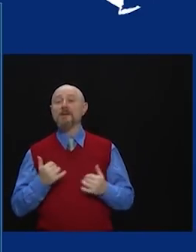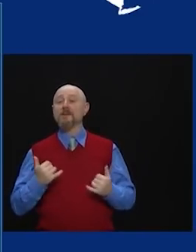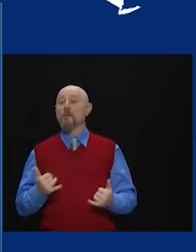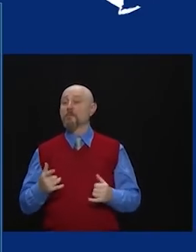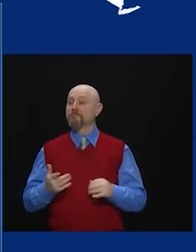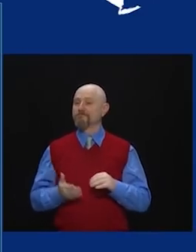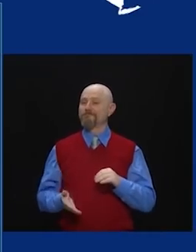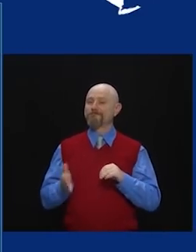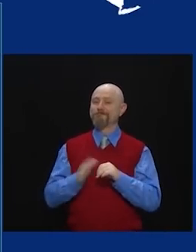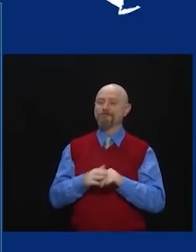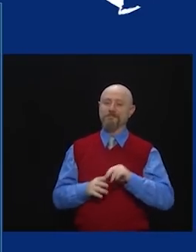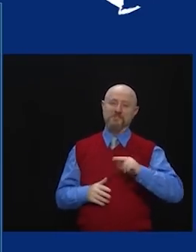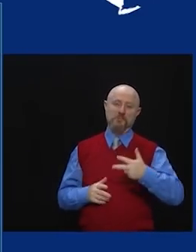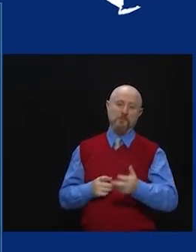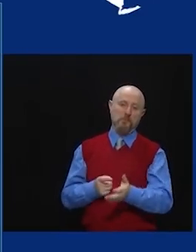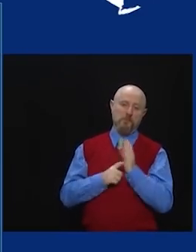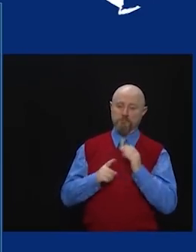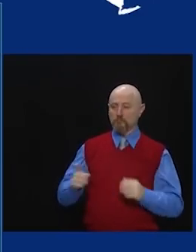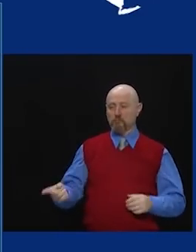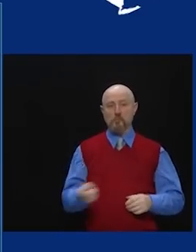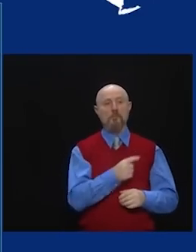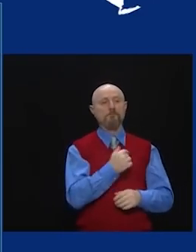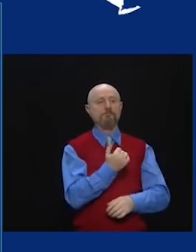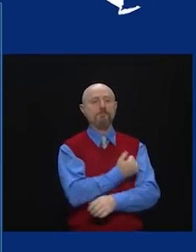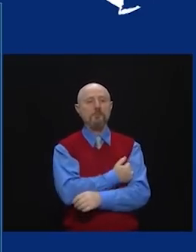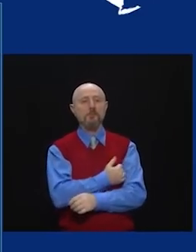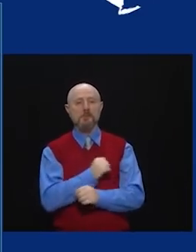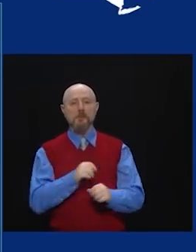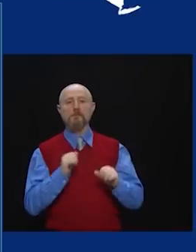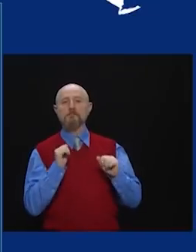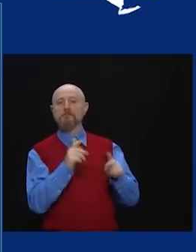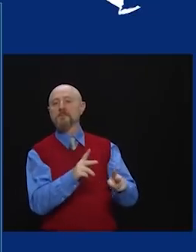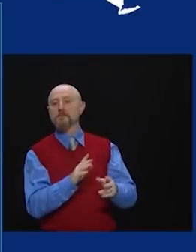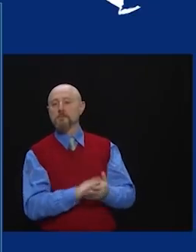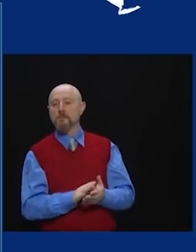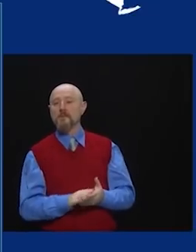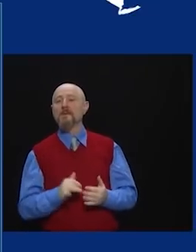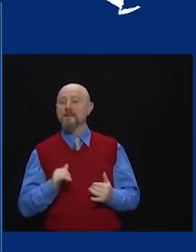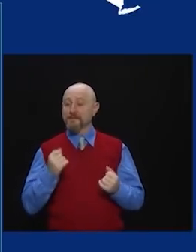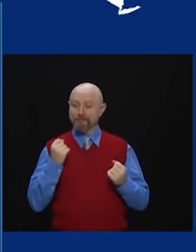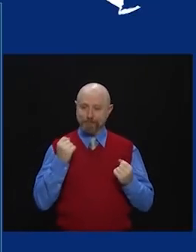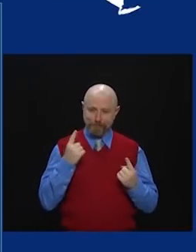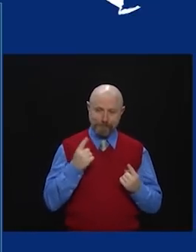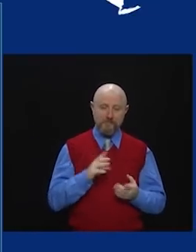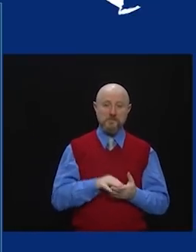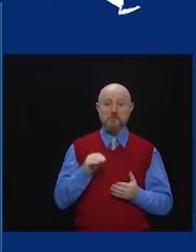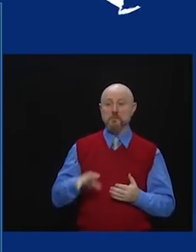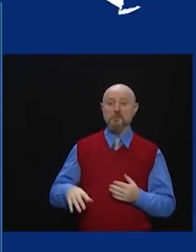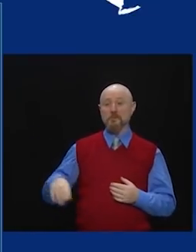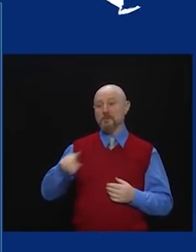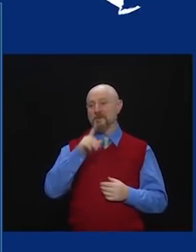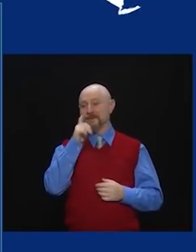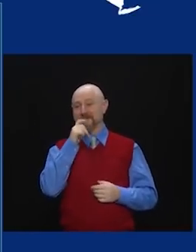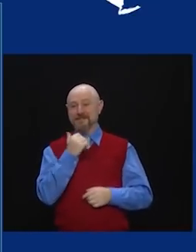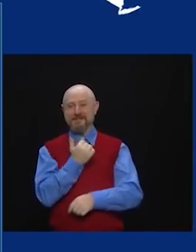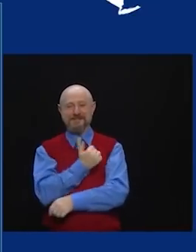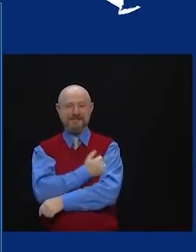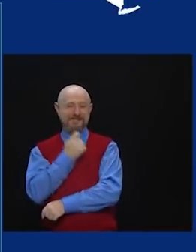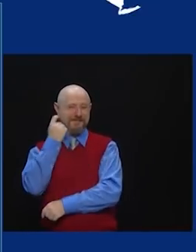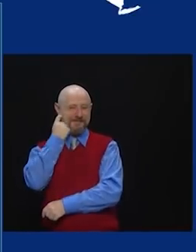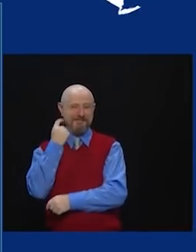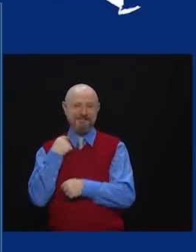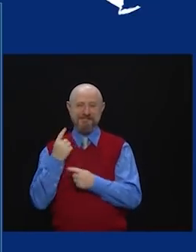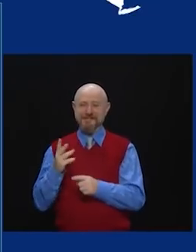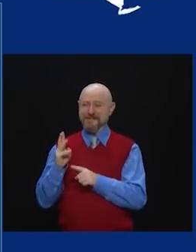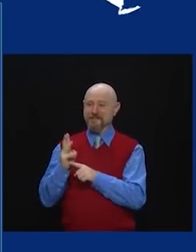will be part of the reopening. They have to be boosted when they're eligible. Again, we understand that students who were just vaccinated within the last 6 months are